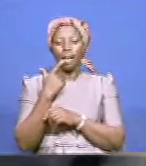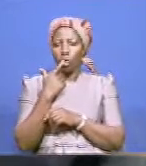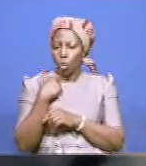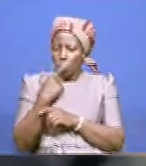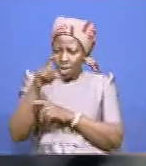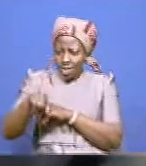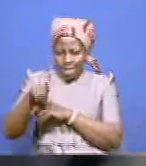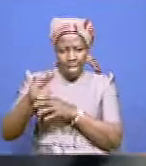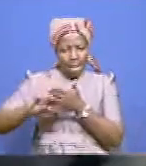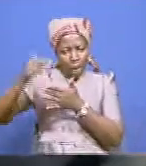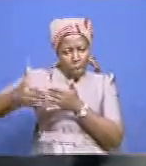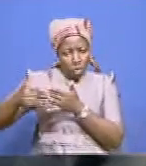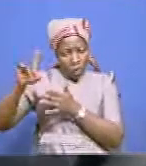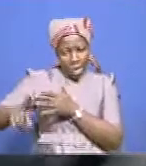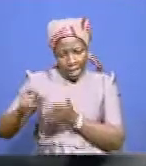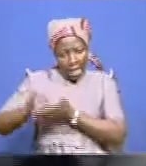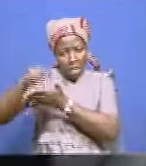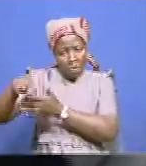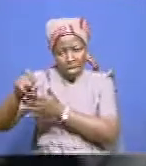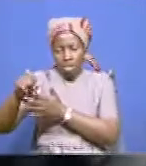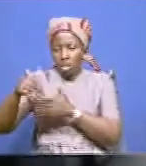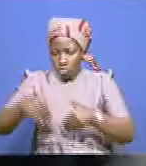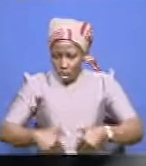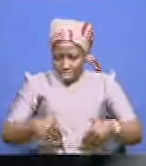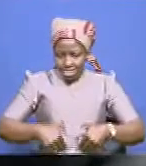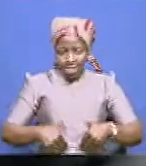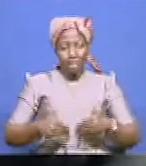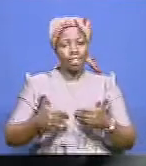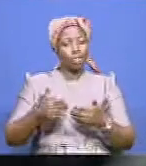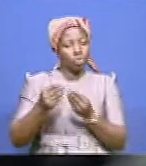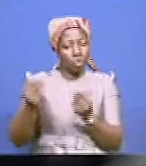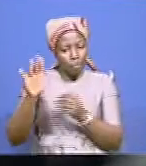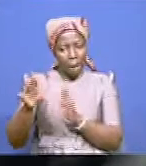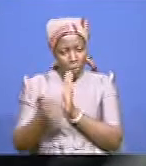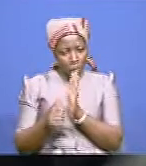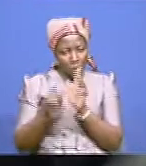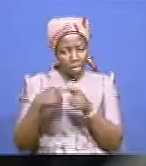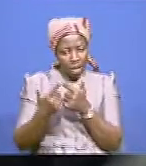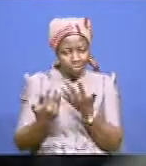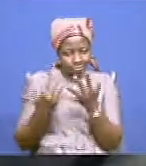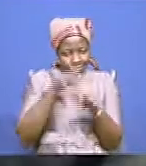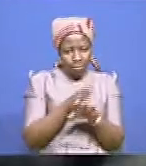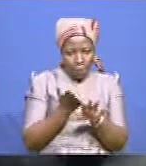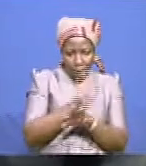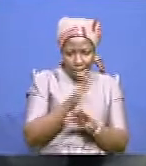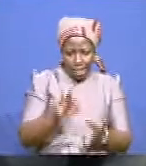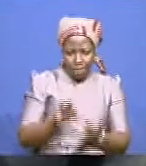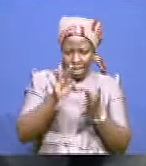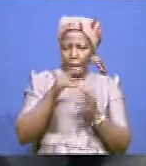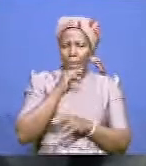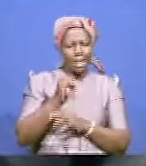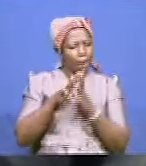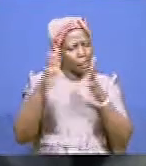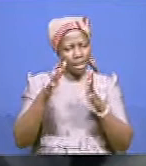them so that then you can help them solve the problem, so that you recover them back to the, and especially the men are grossly affected.